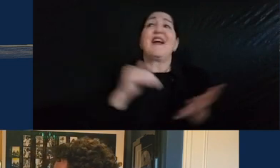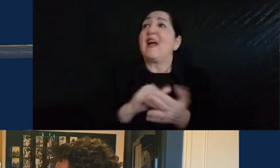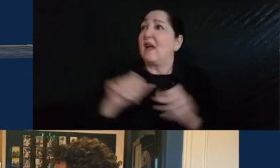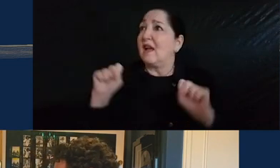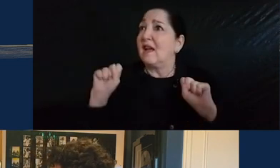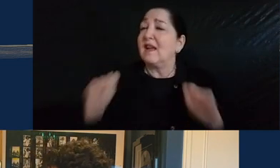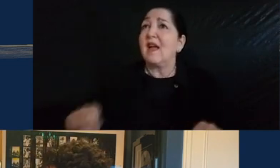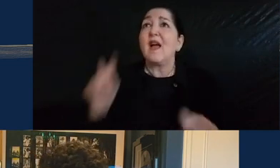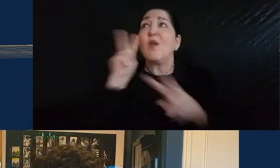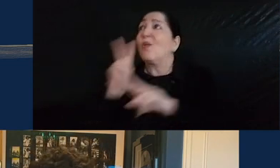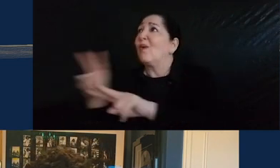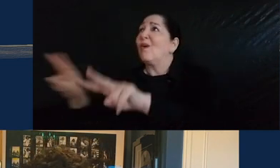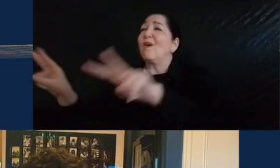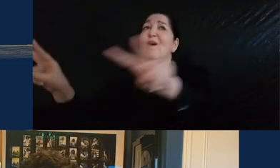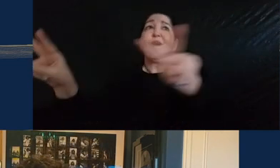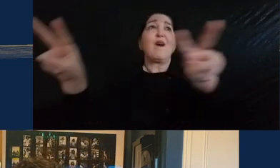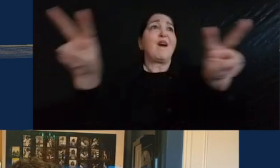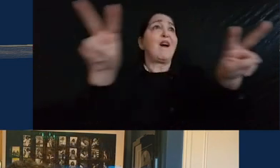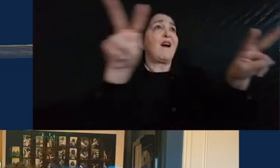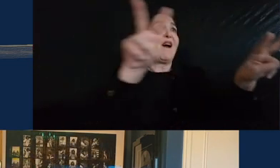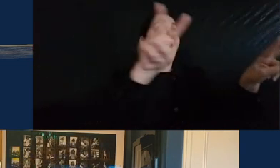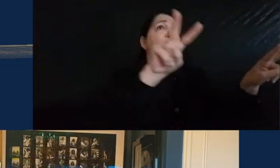be found.